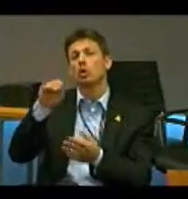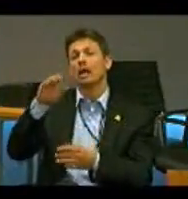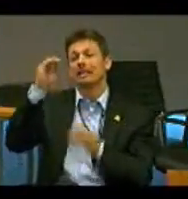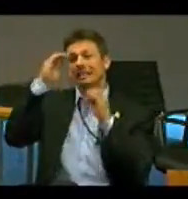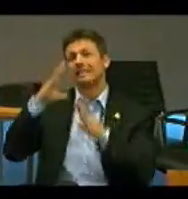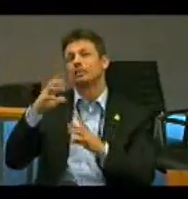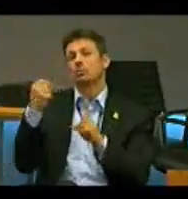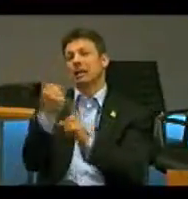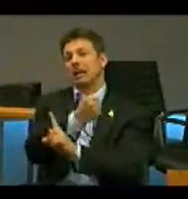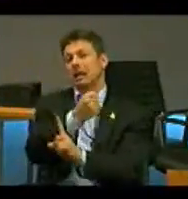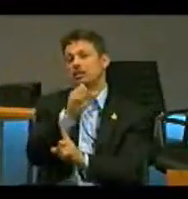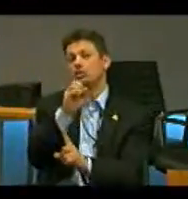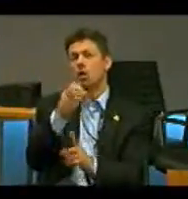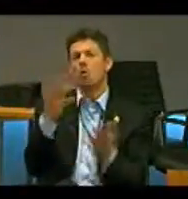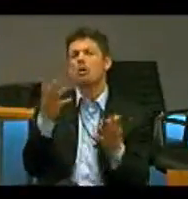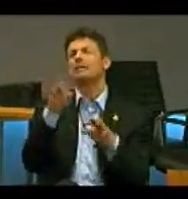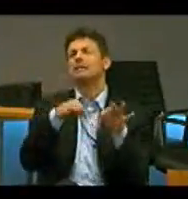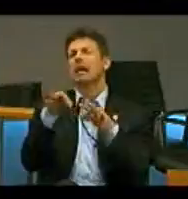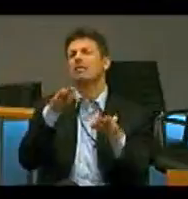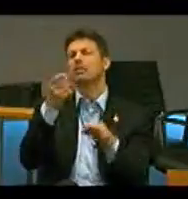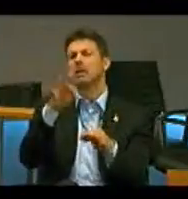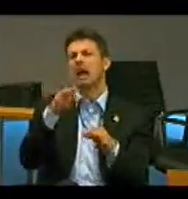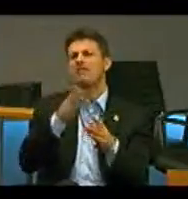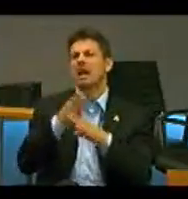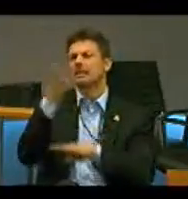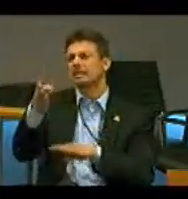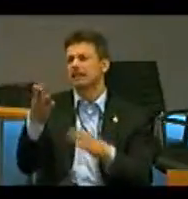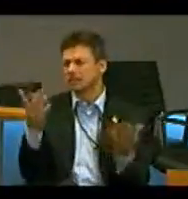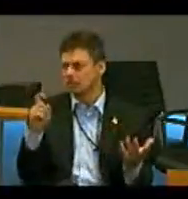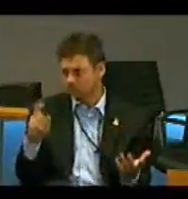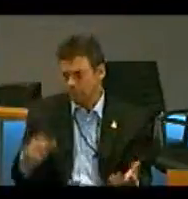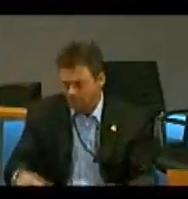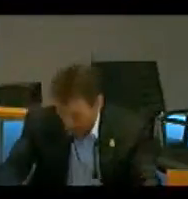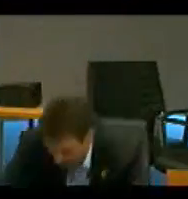hit. So what's the definition of excessive?